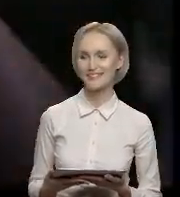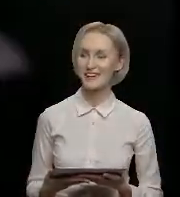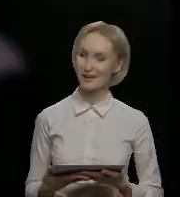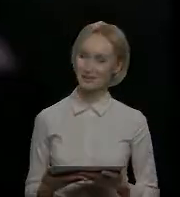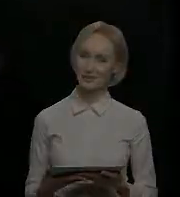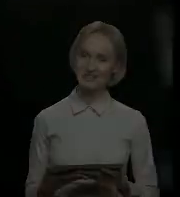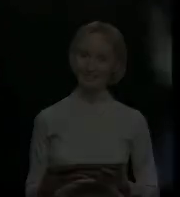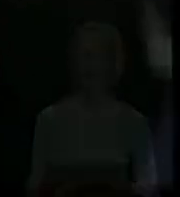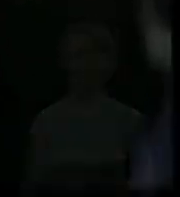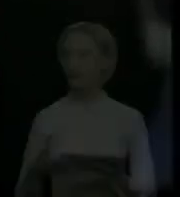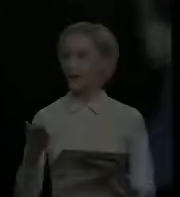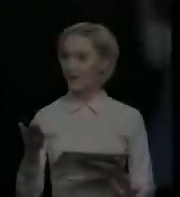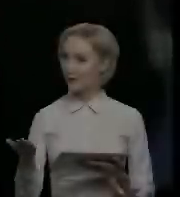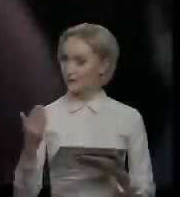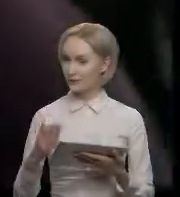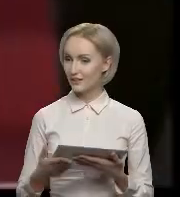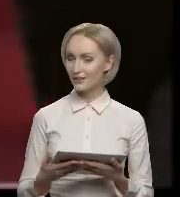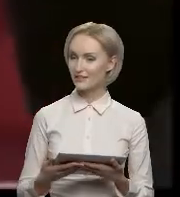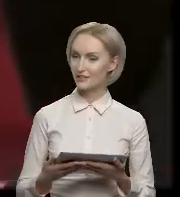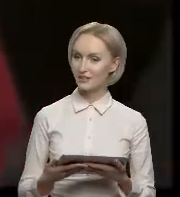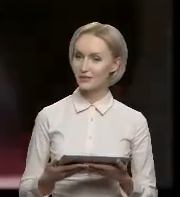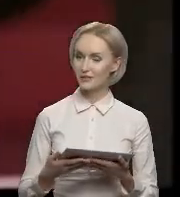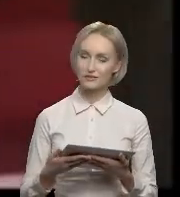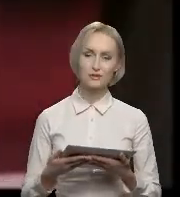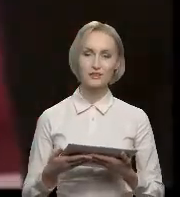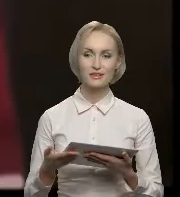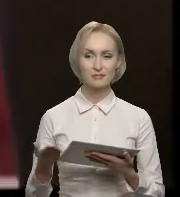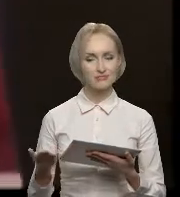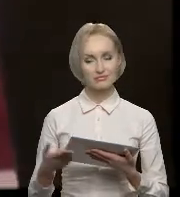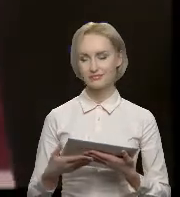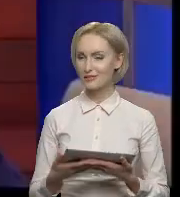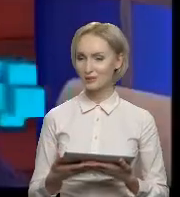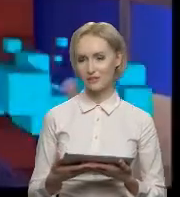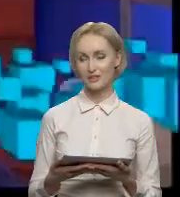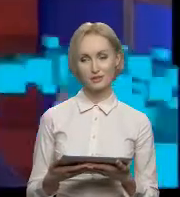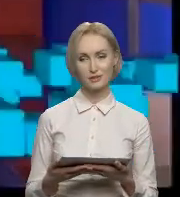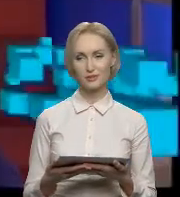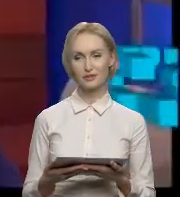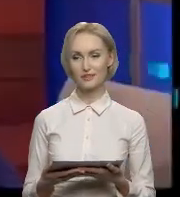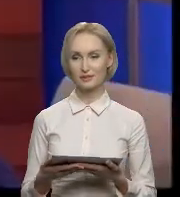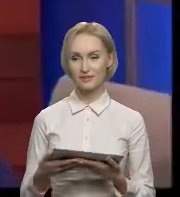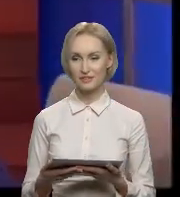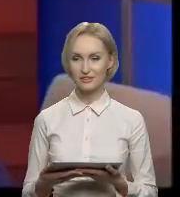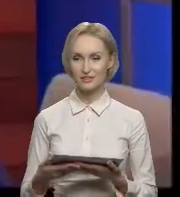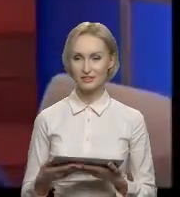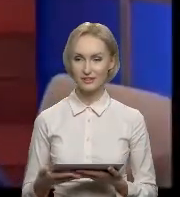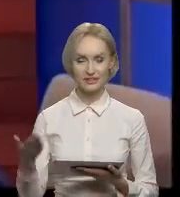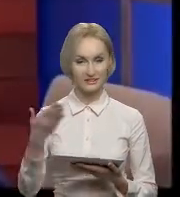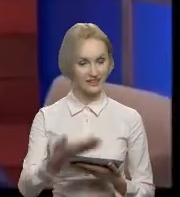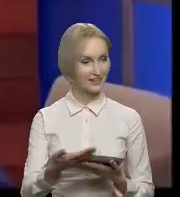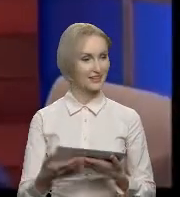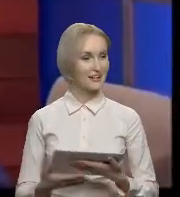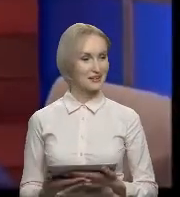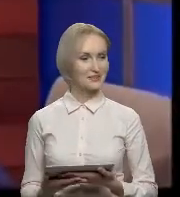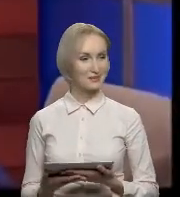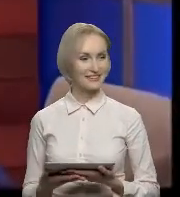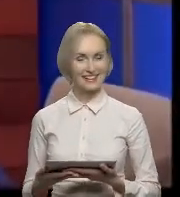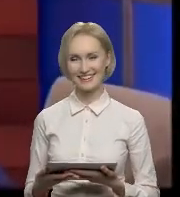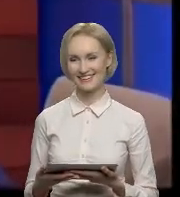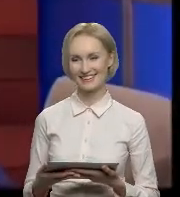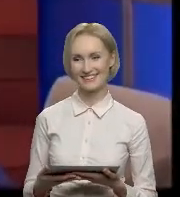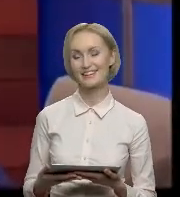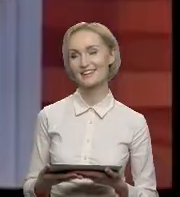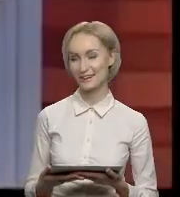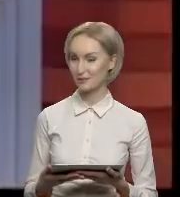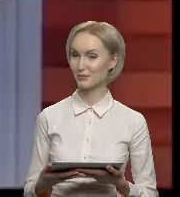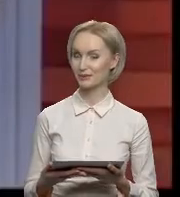I told you when I first met her when she was walking with that she was messing around with him. You talking about she said they were just friends. I told you they were just friends. Come on, Nene. Y'all was